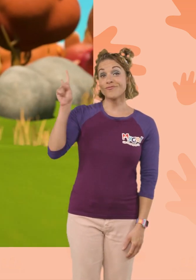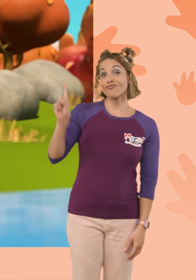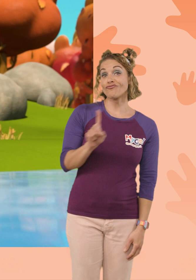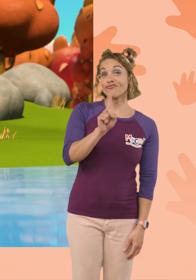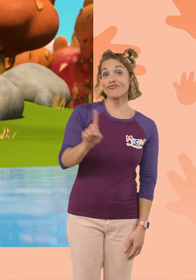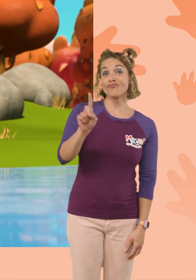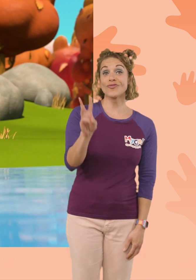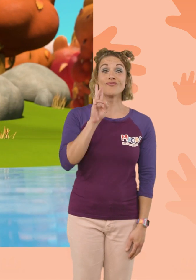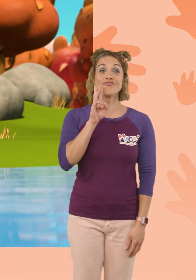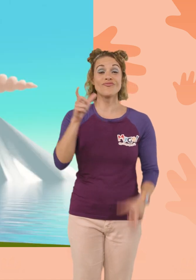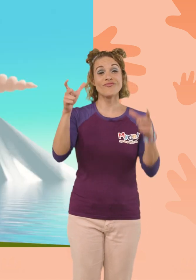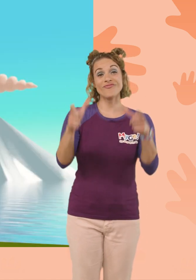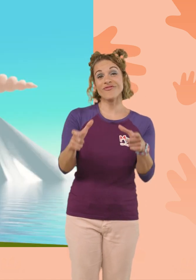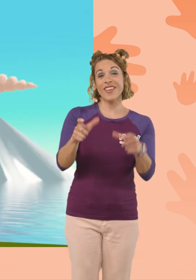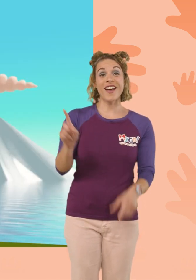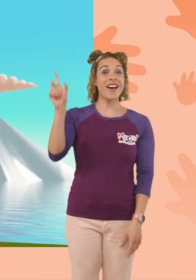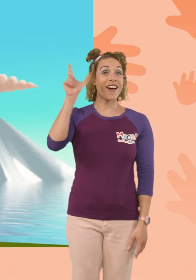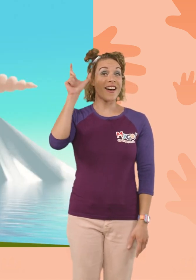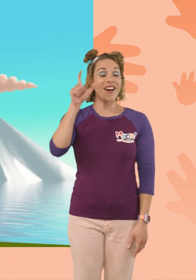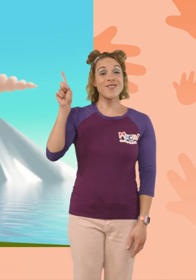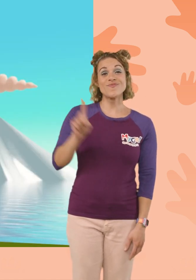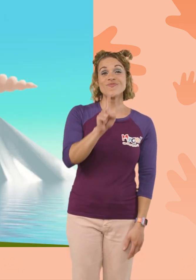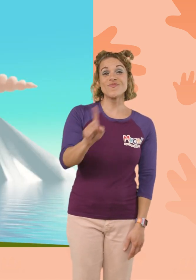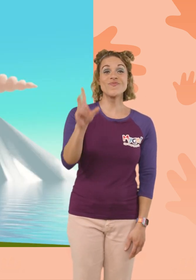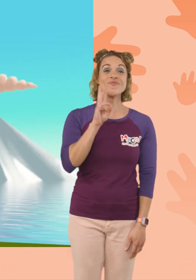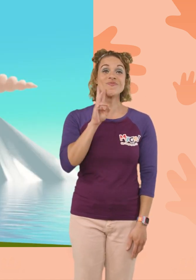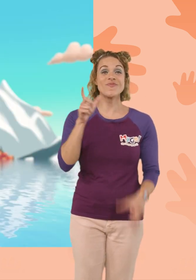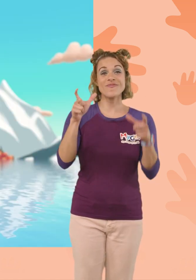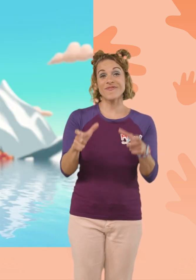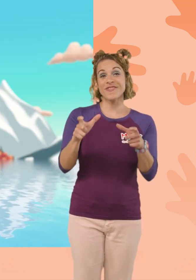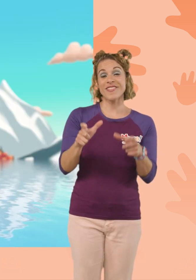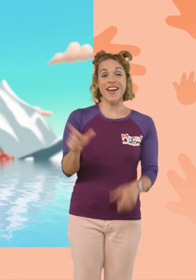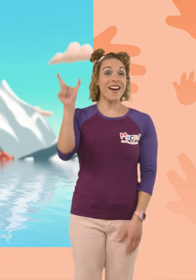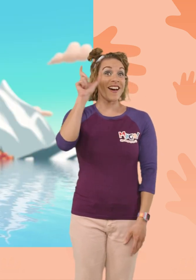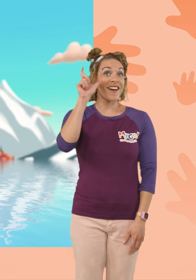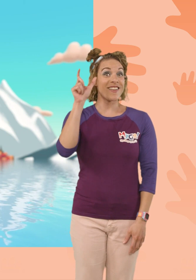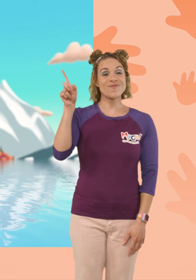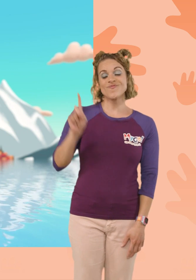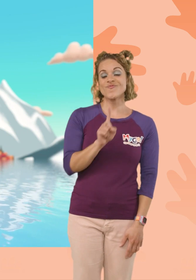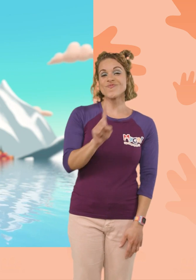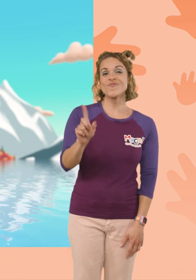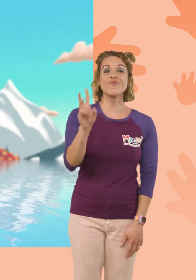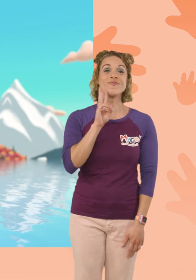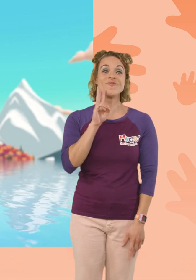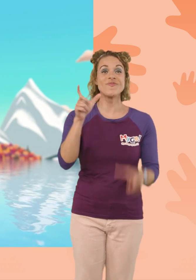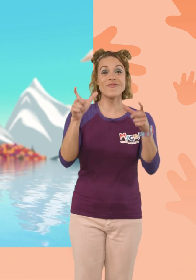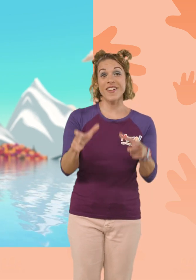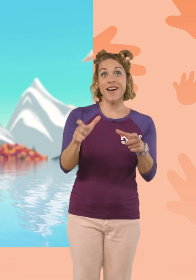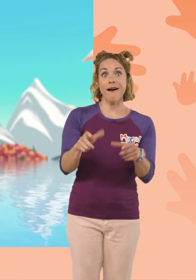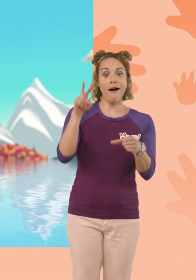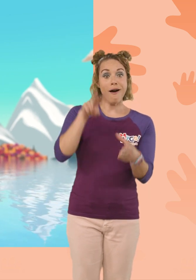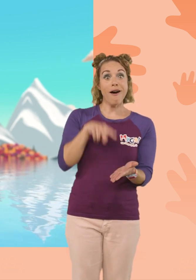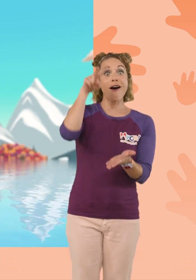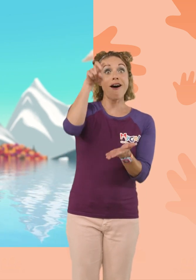Panda Bear went down to the lakeside. Panda Bear went down to the lakeside. Panda Bear went down to the lakeside